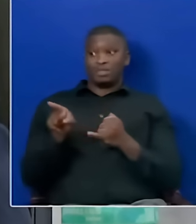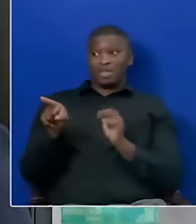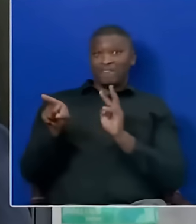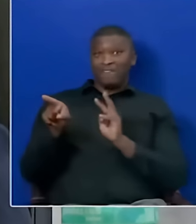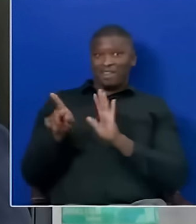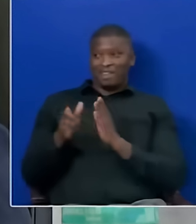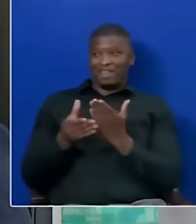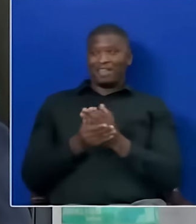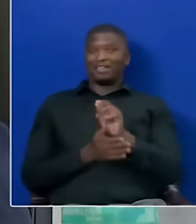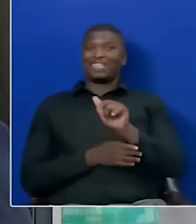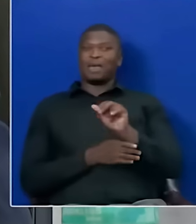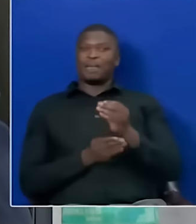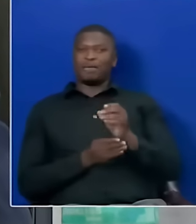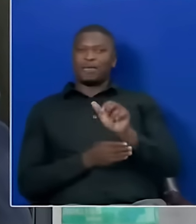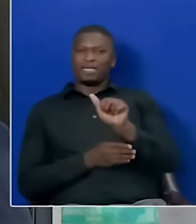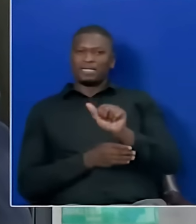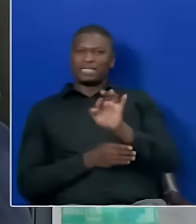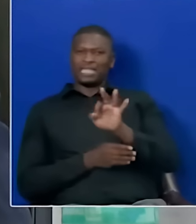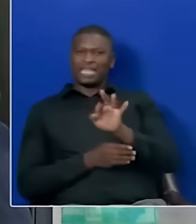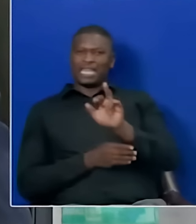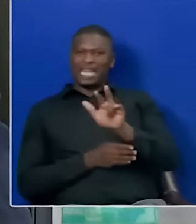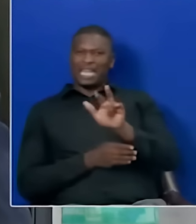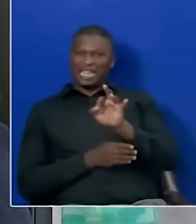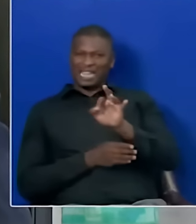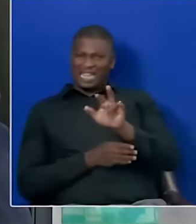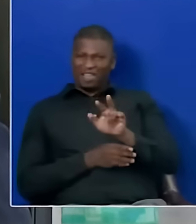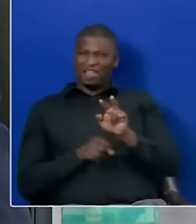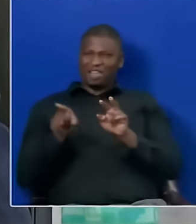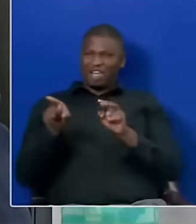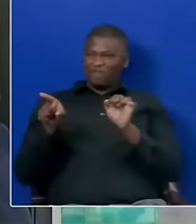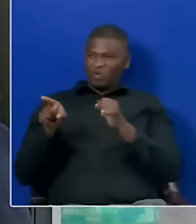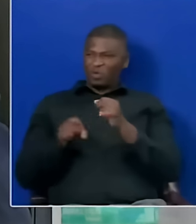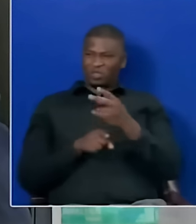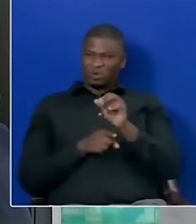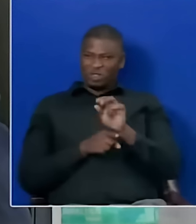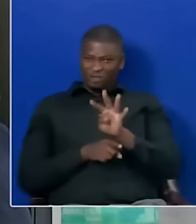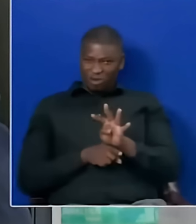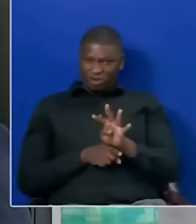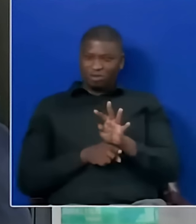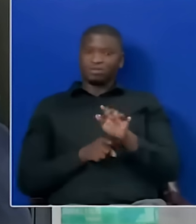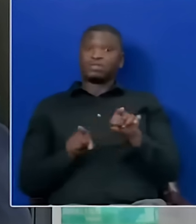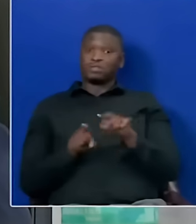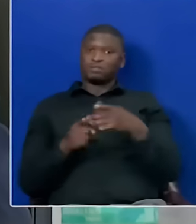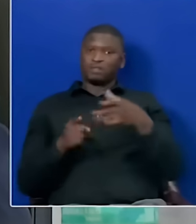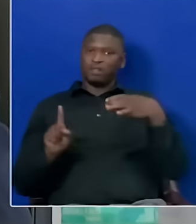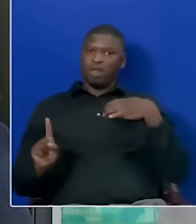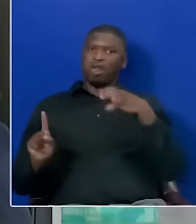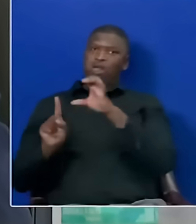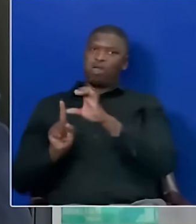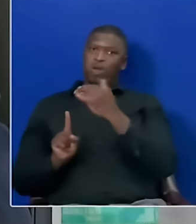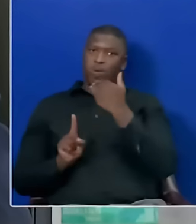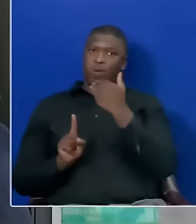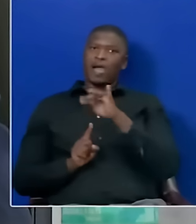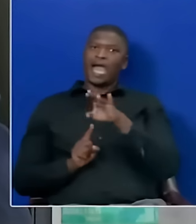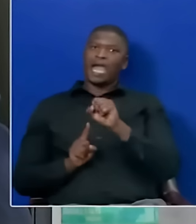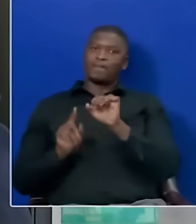of 2024 was again acquired by the IBIS in KZN on